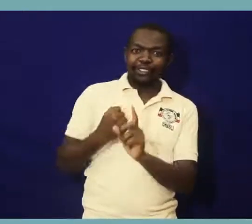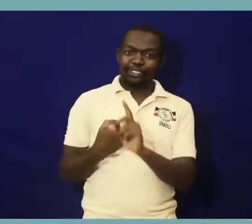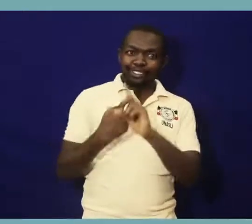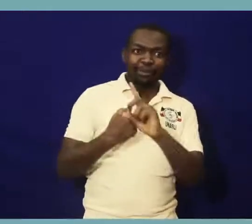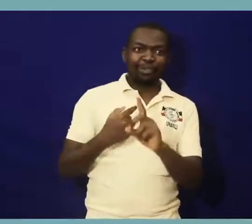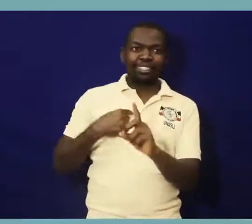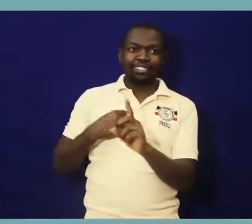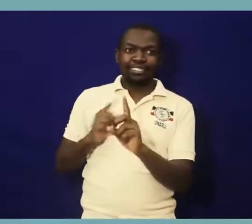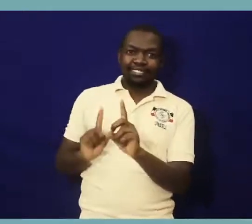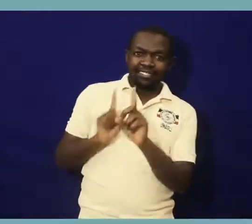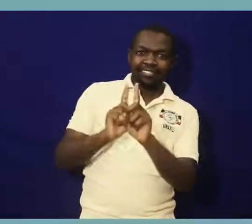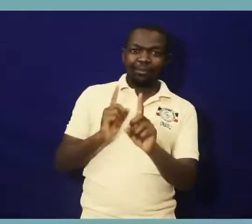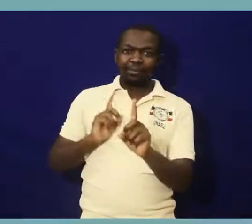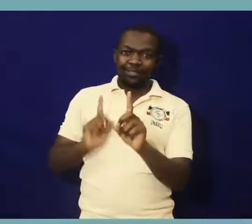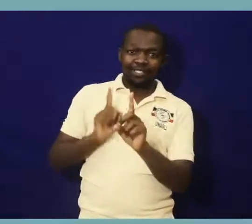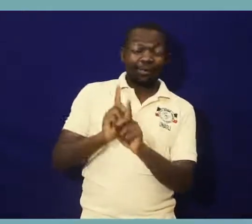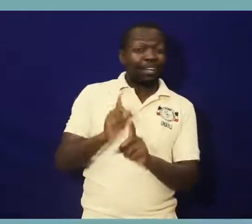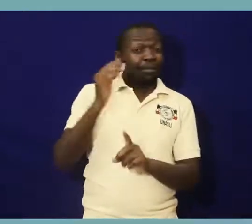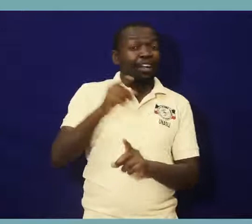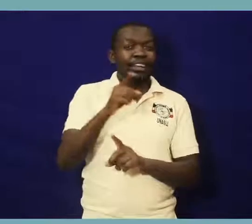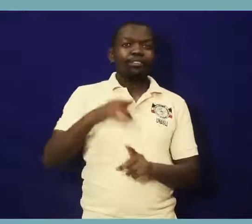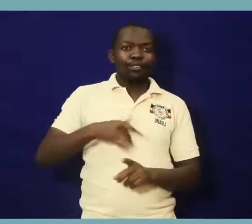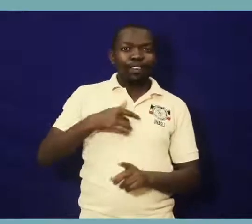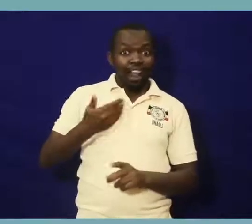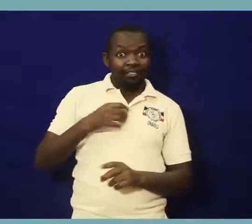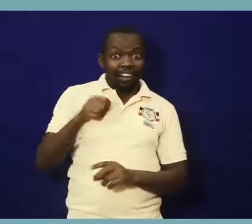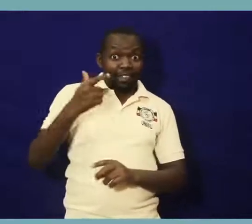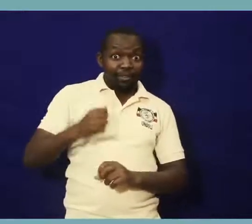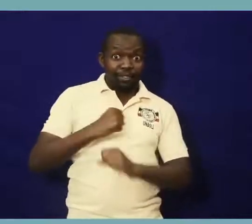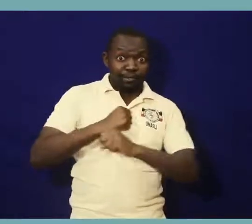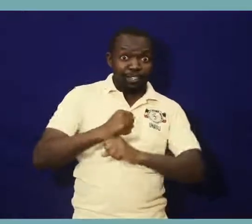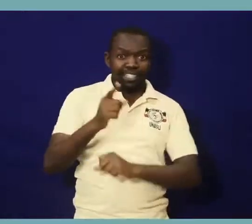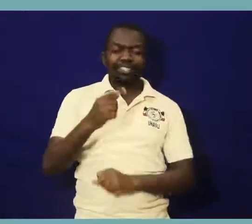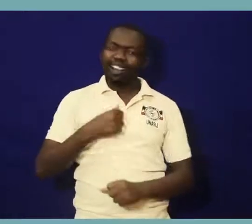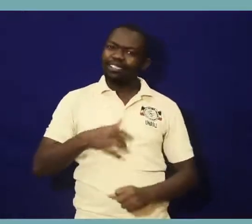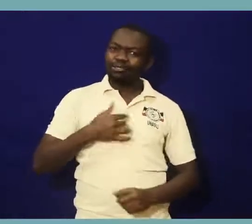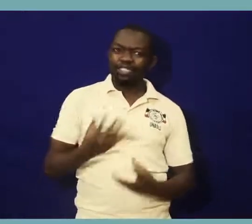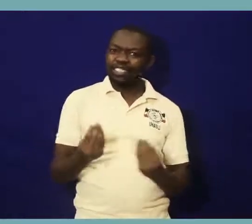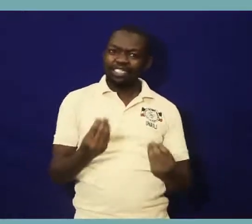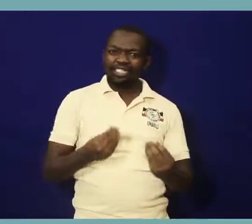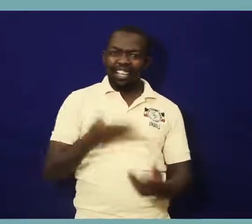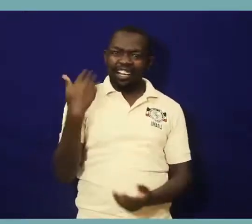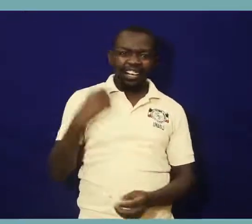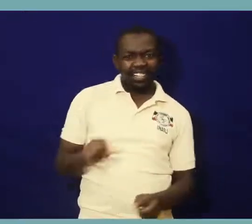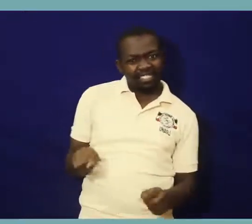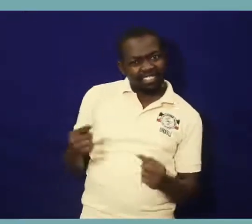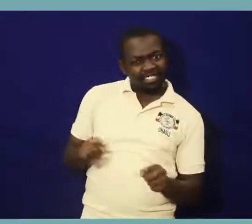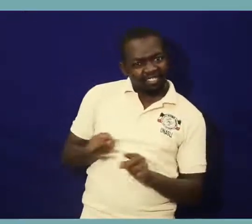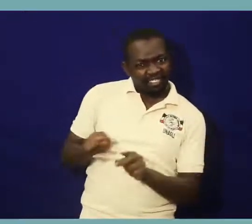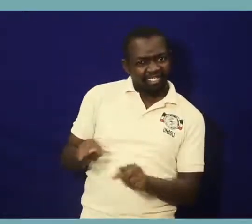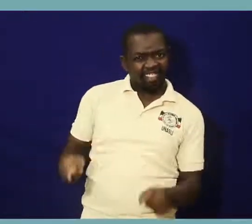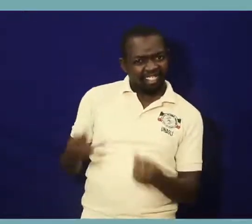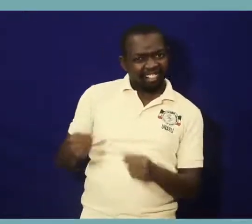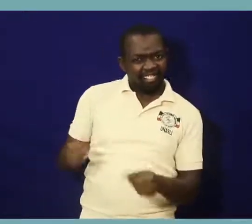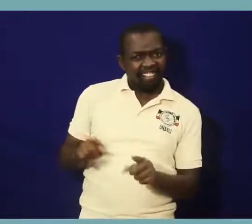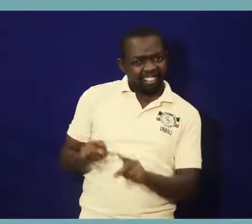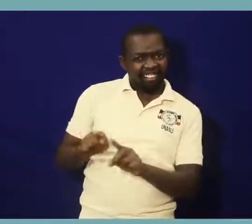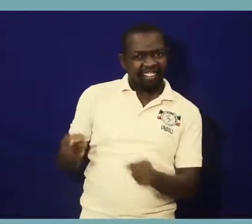see, you feel you have somebody who's going to protect you, so you easily provoke a war, fight,